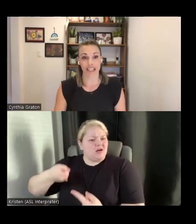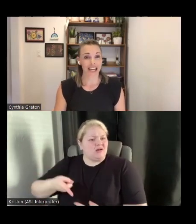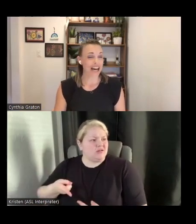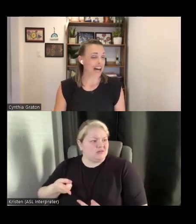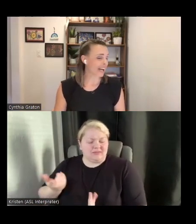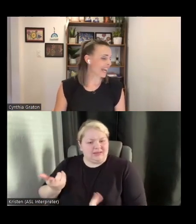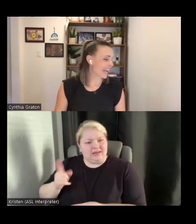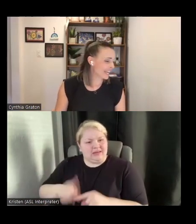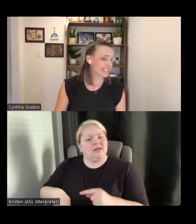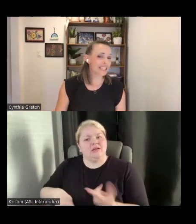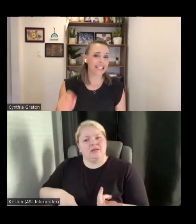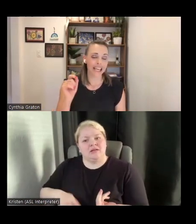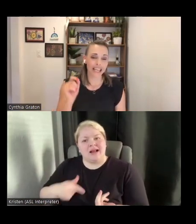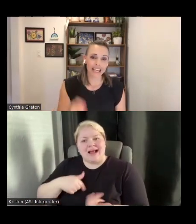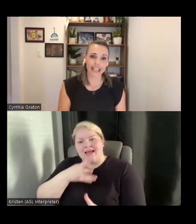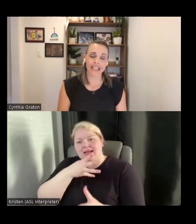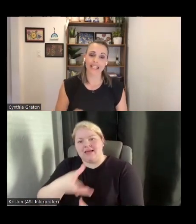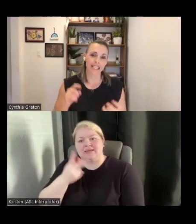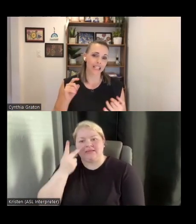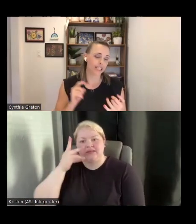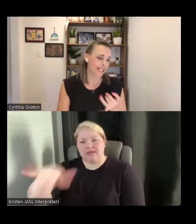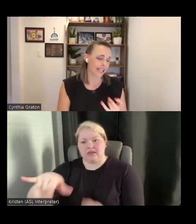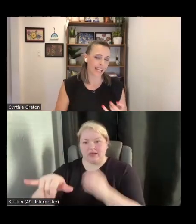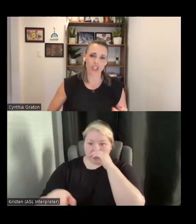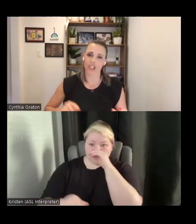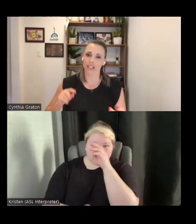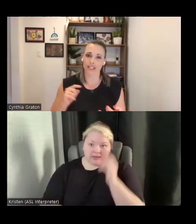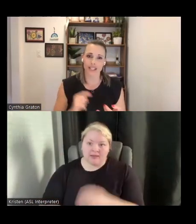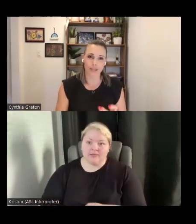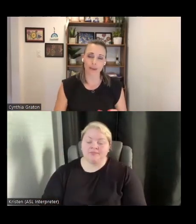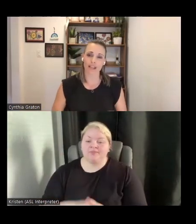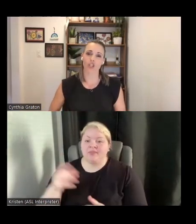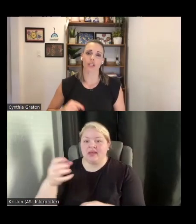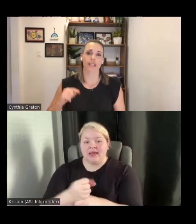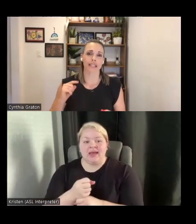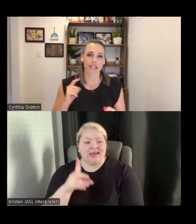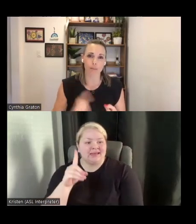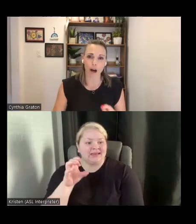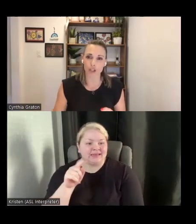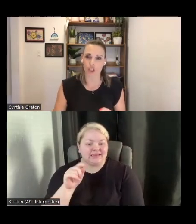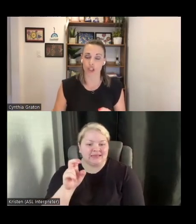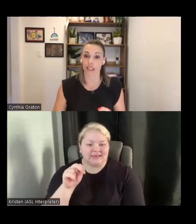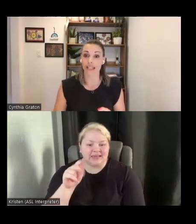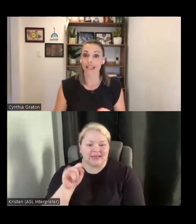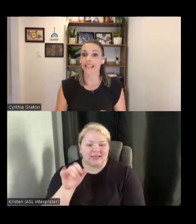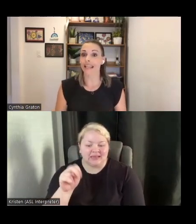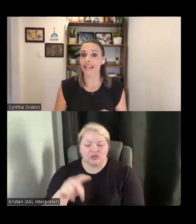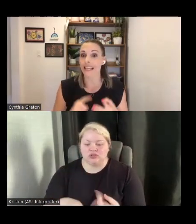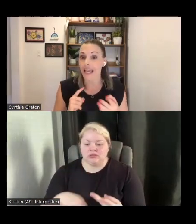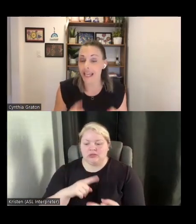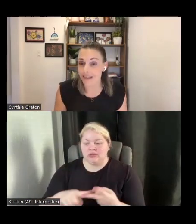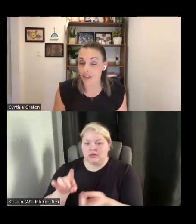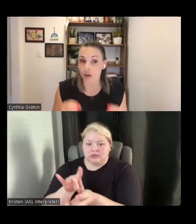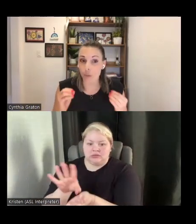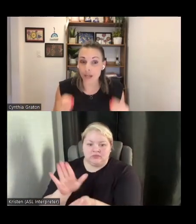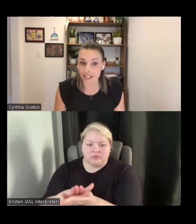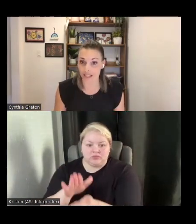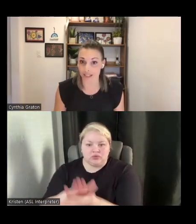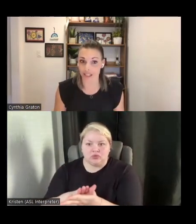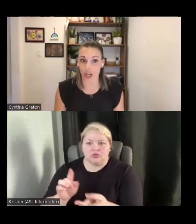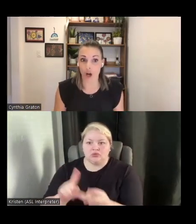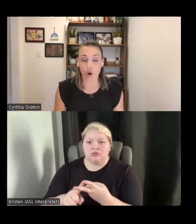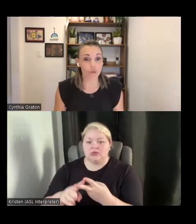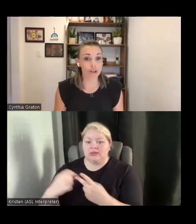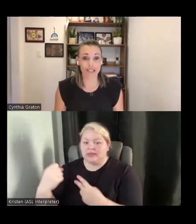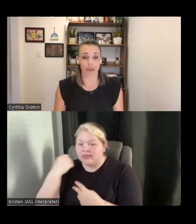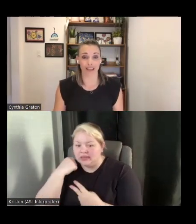reliably. I hate seeing kids getting a detention, a suspension, an expulsion, getting hit,